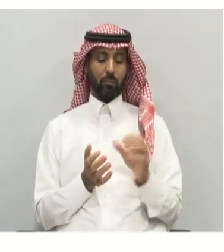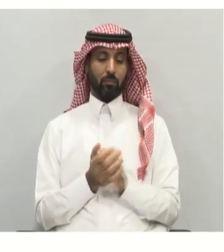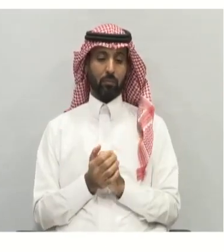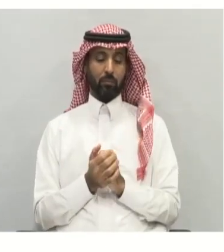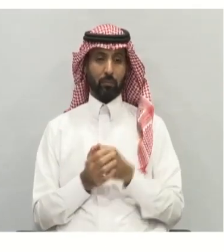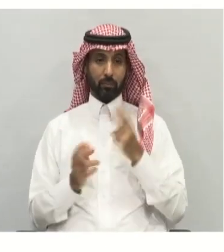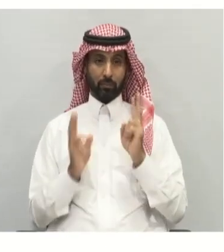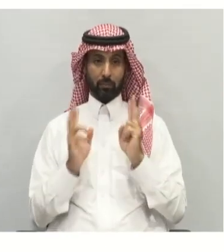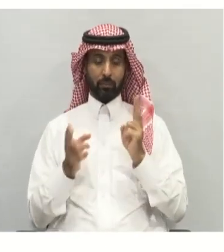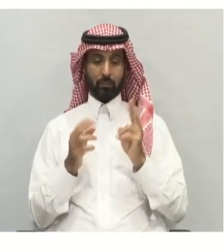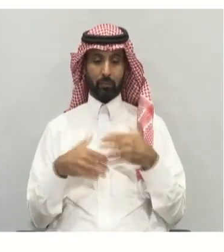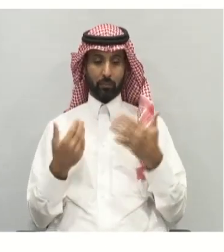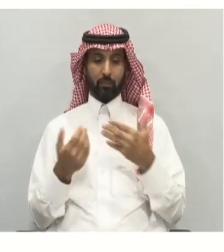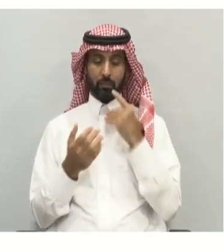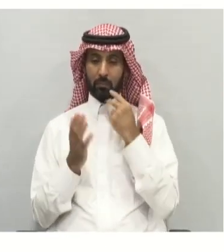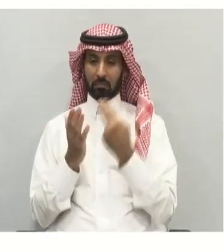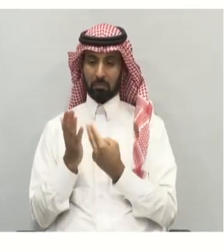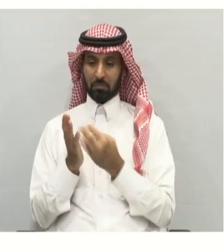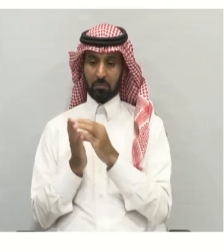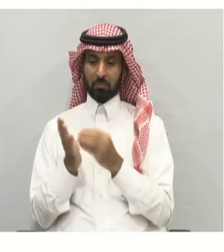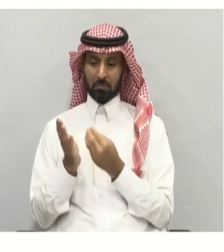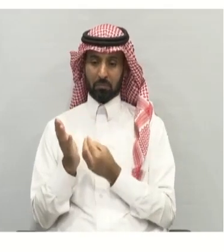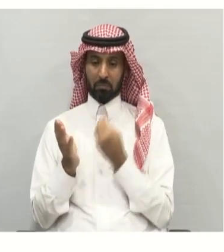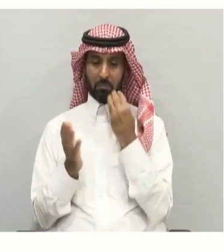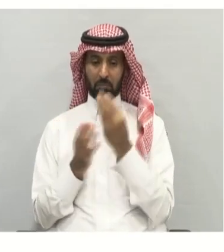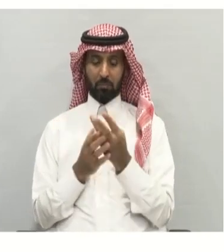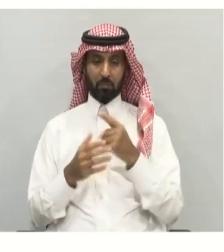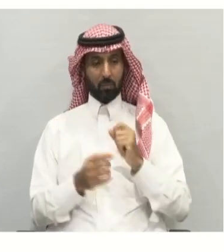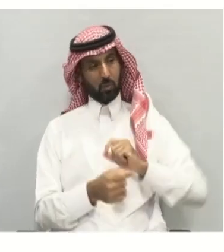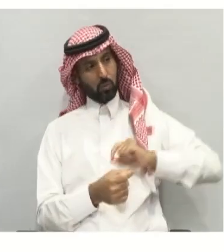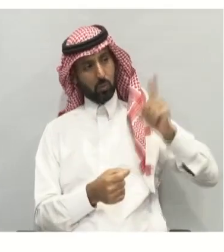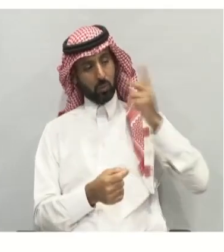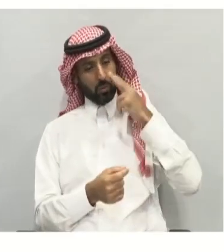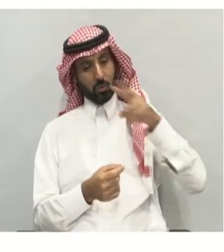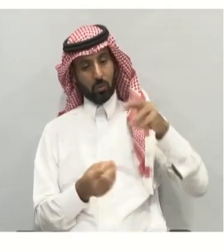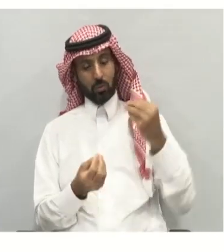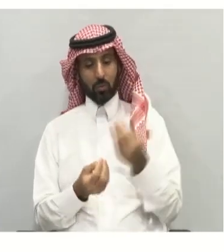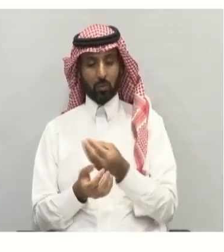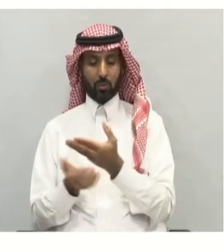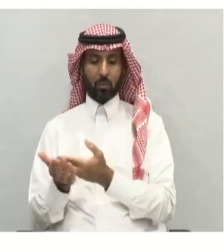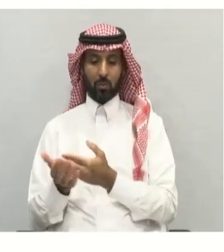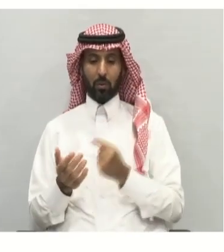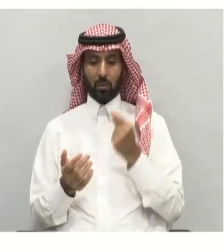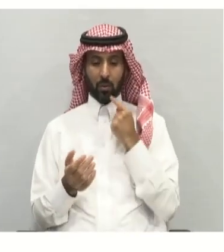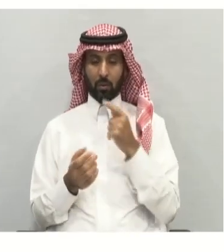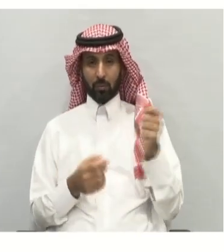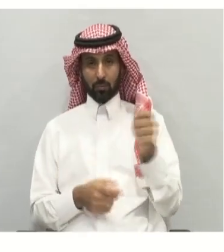like celebrate, decorate, celebrations, fireworks, share, and